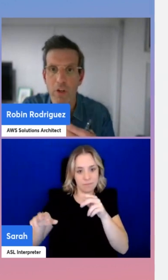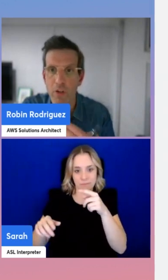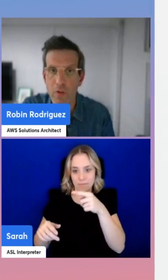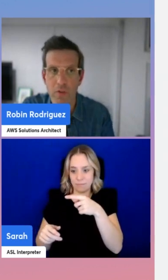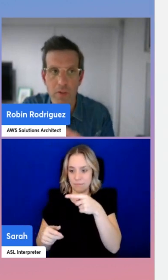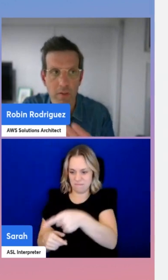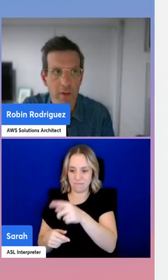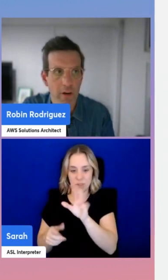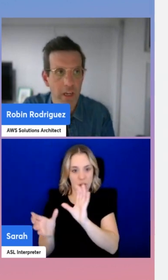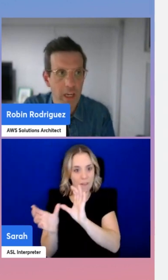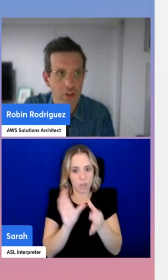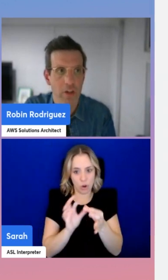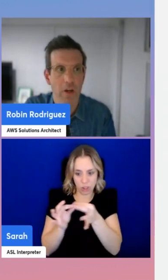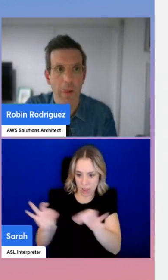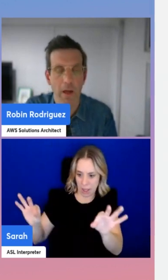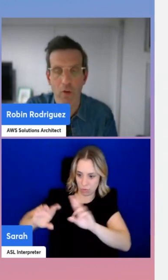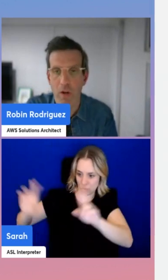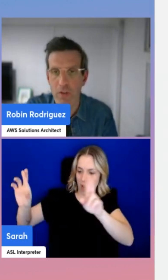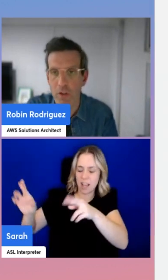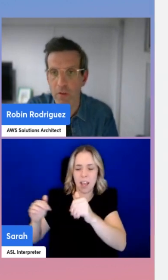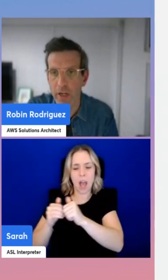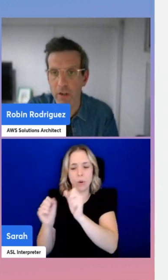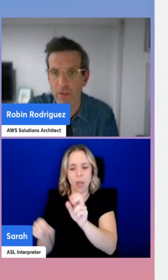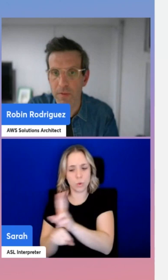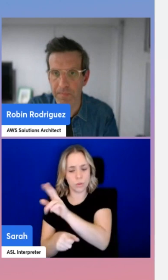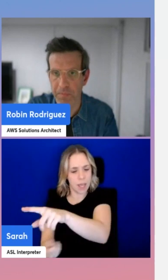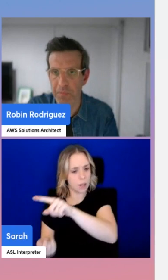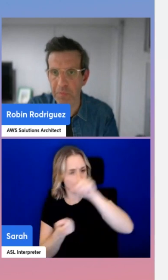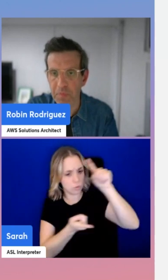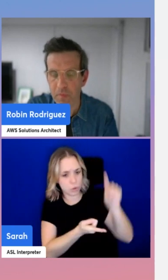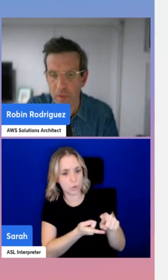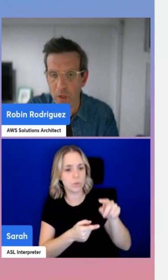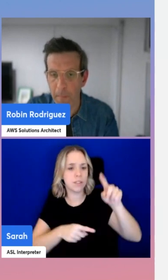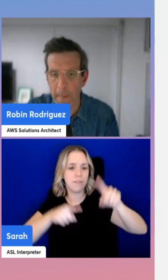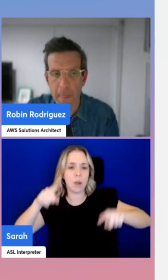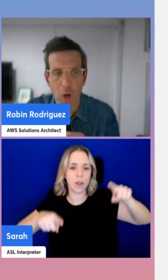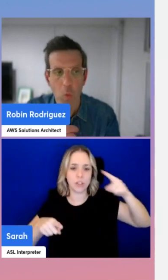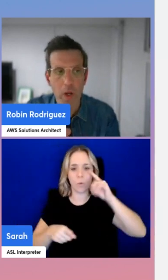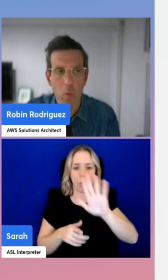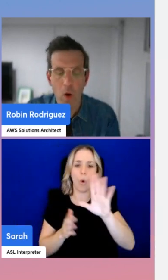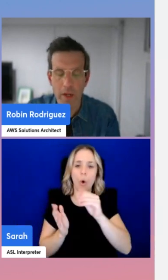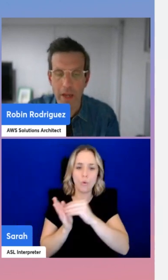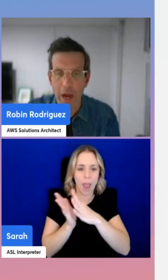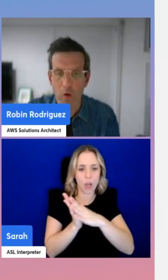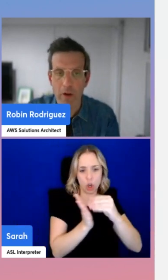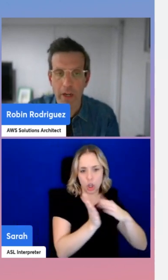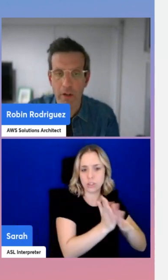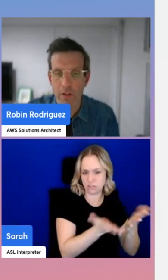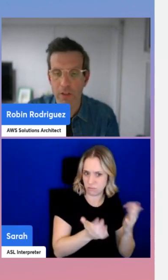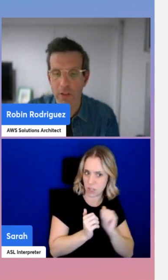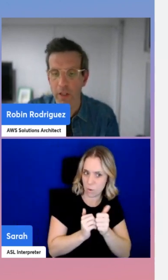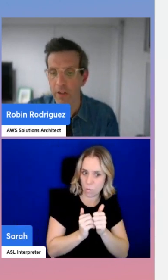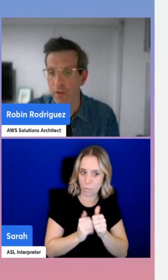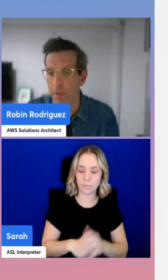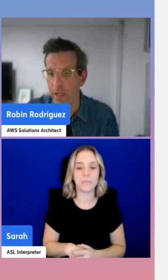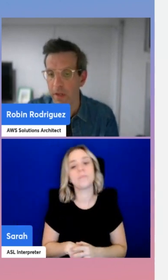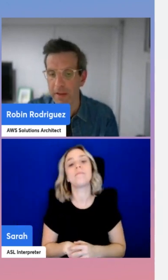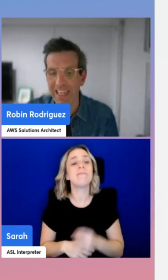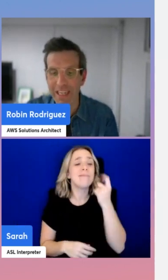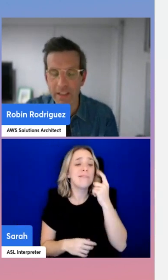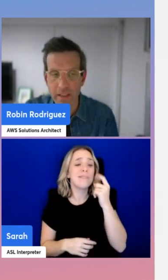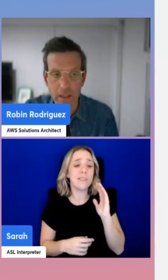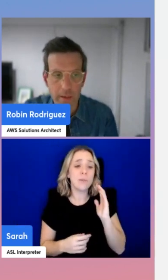to reduce variation across your records. We want our records to